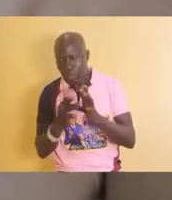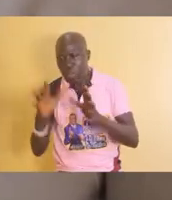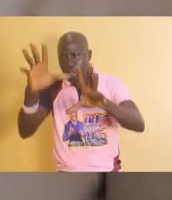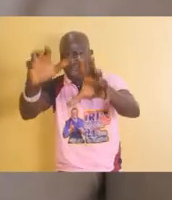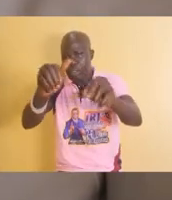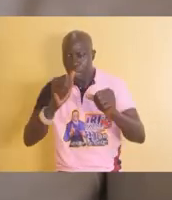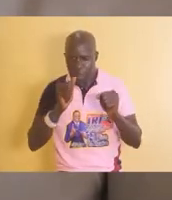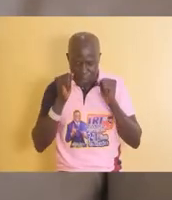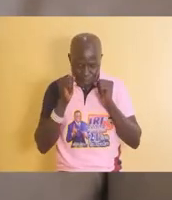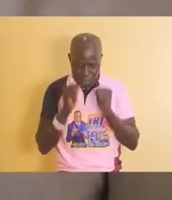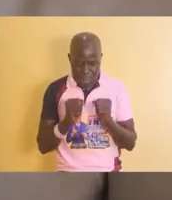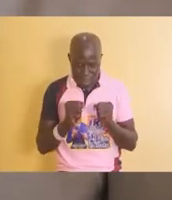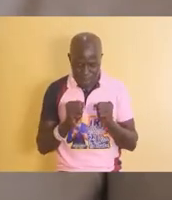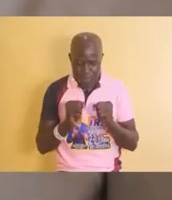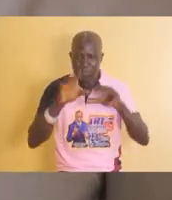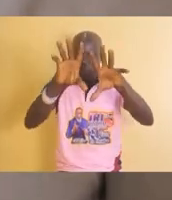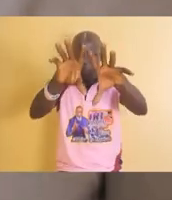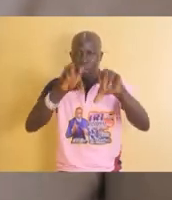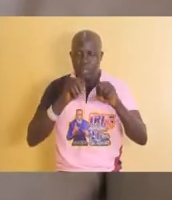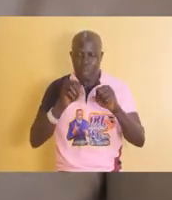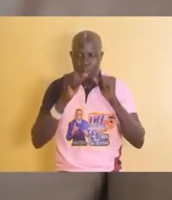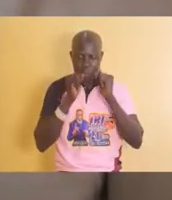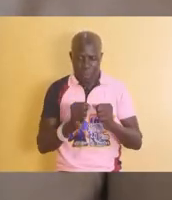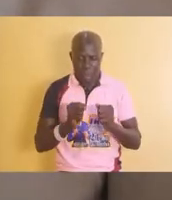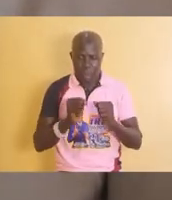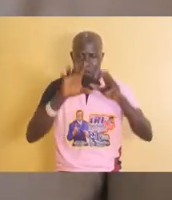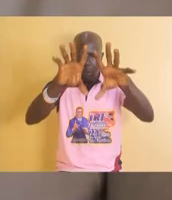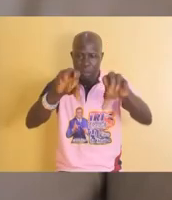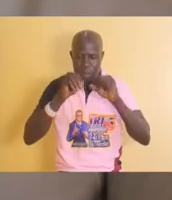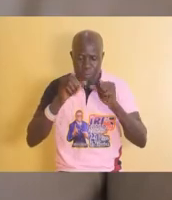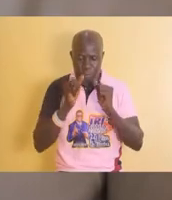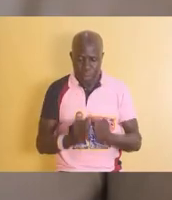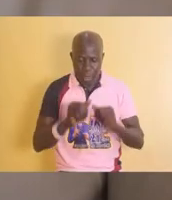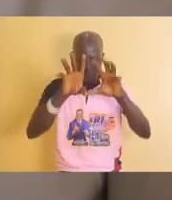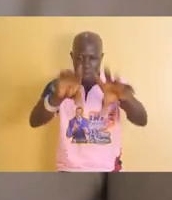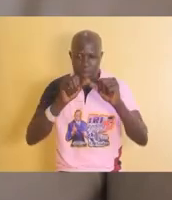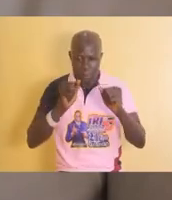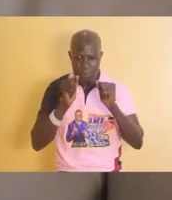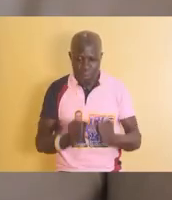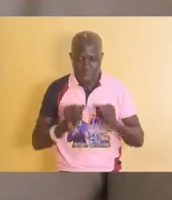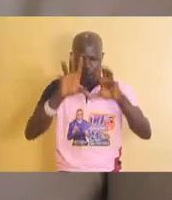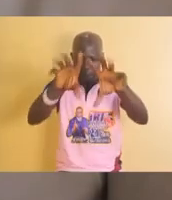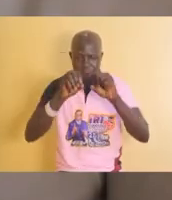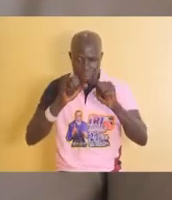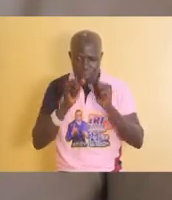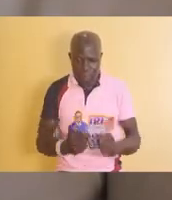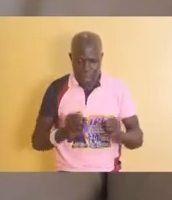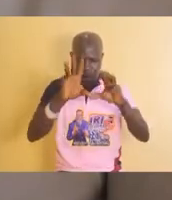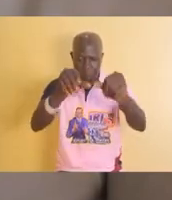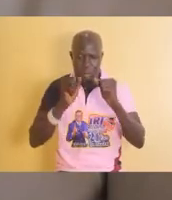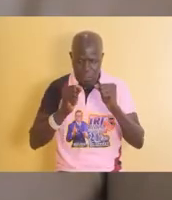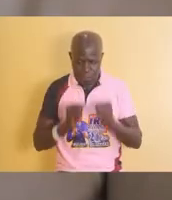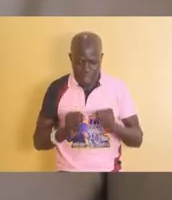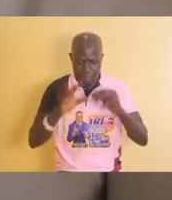gbagba. O ya gbagba. Gbagba. Gbagba. Gbagba.